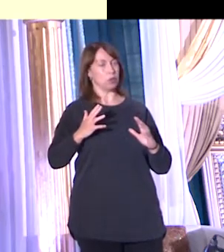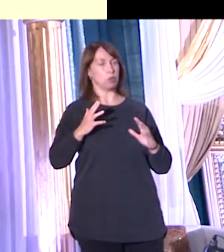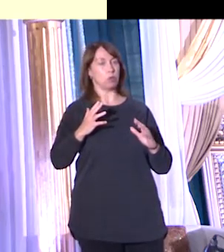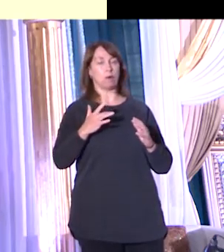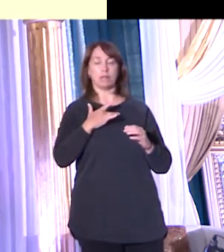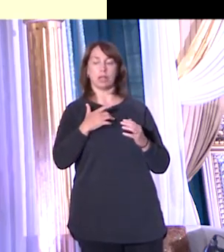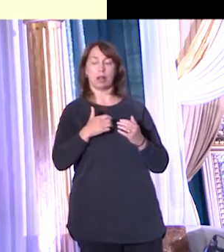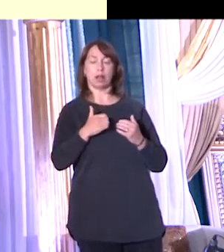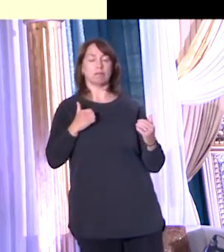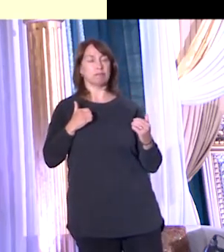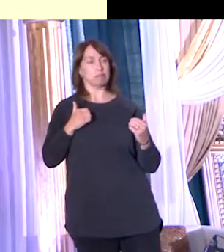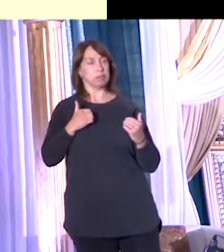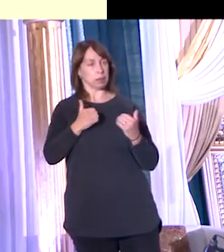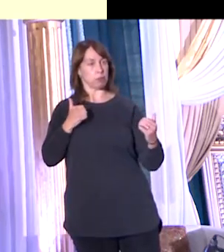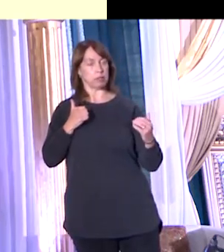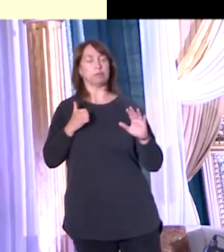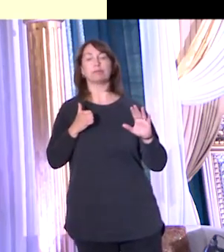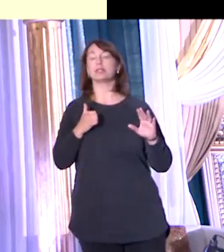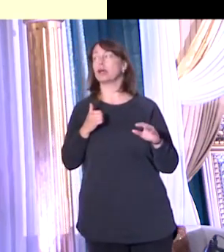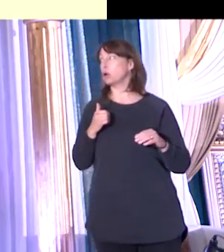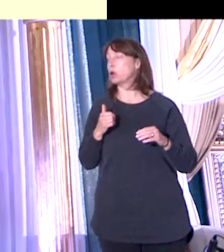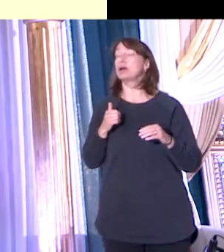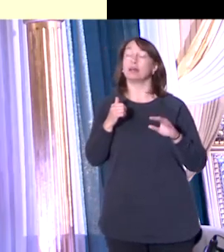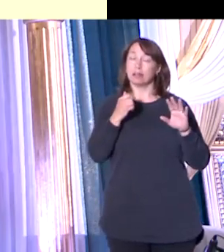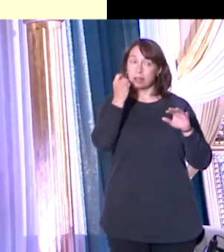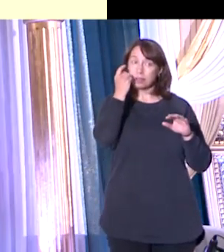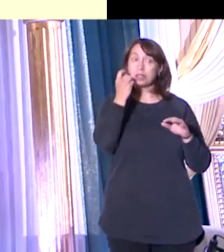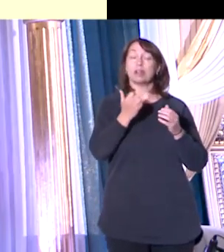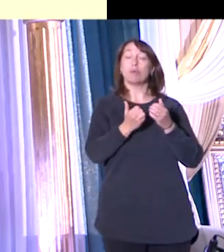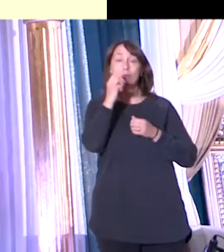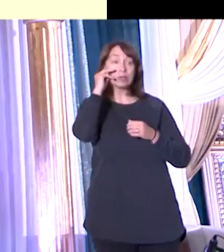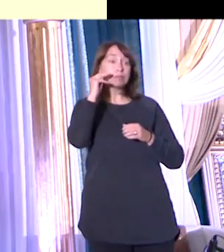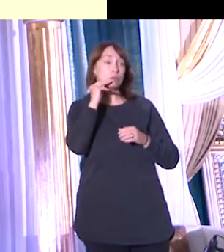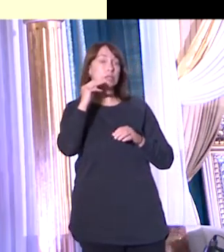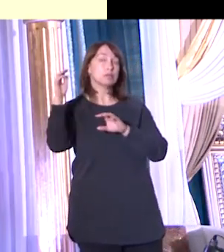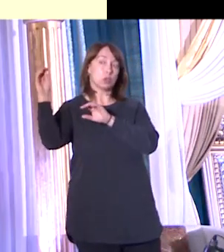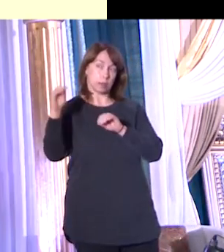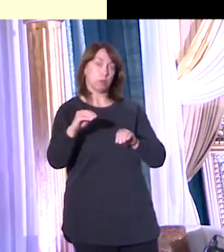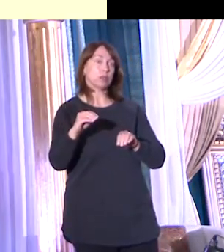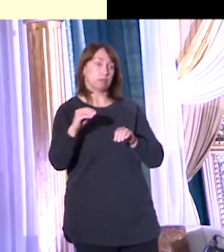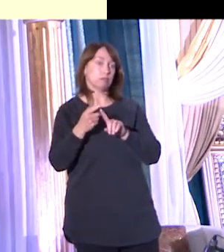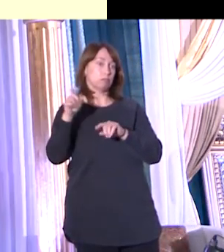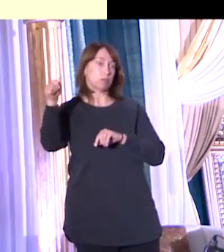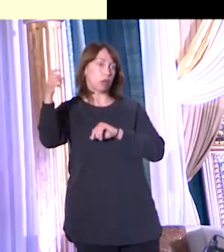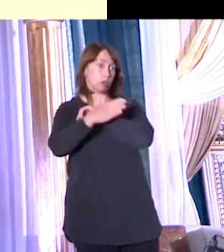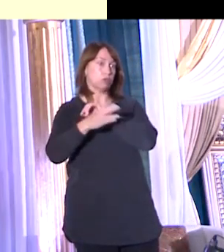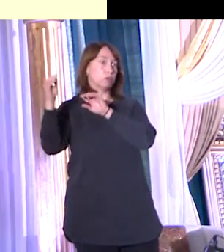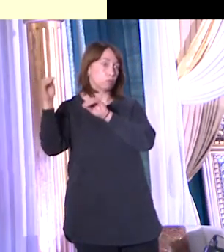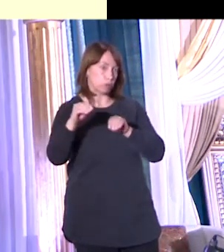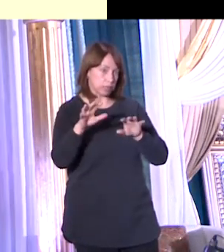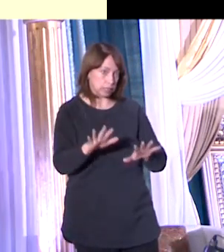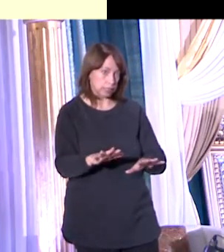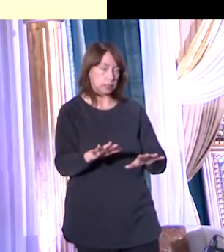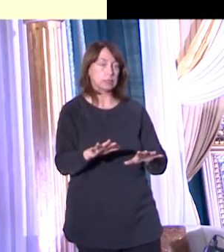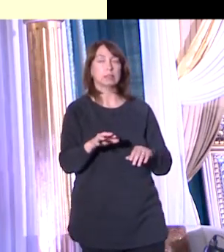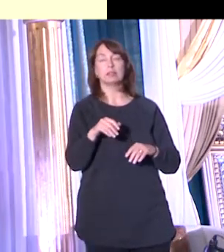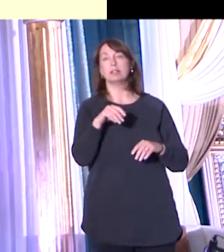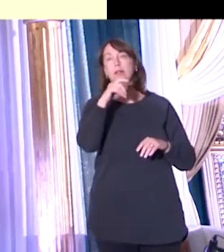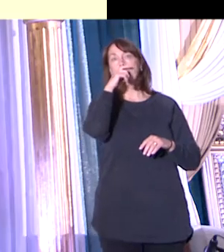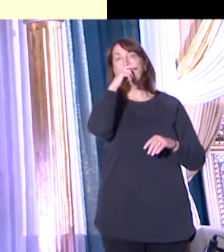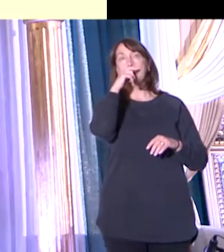immigrants, and the fact that Islam is a religion that is a minority religion in this country, and very different from